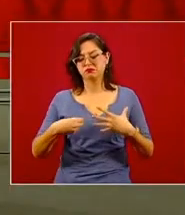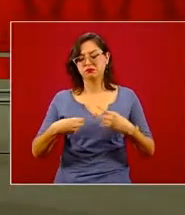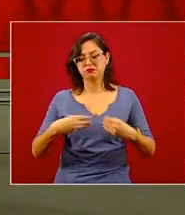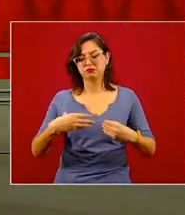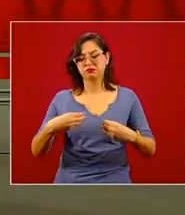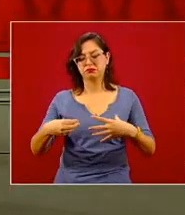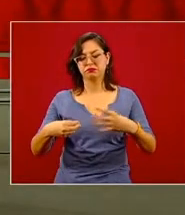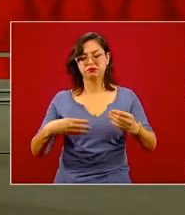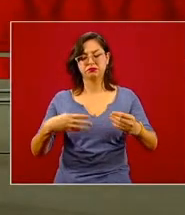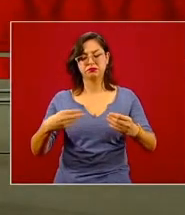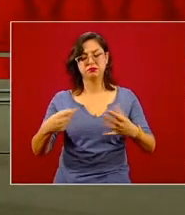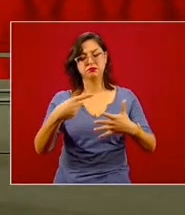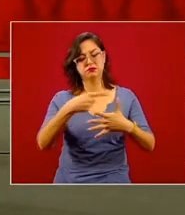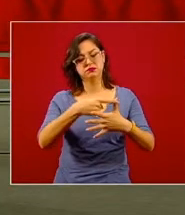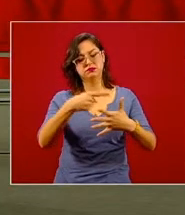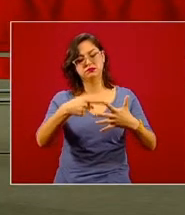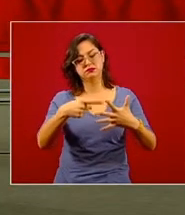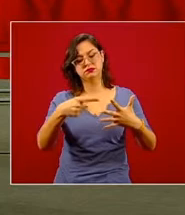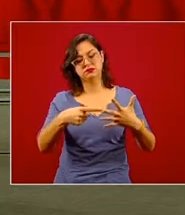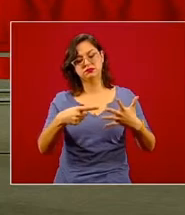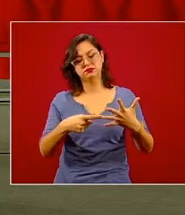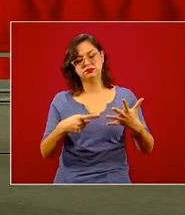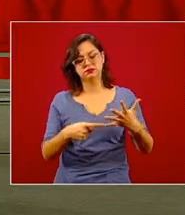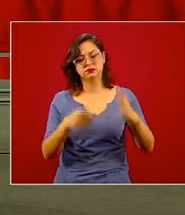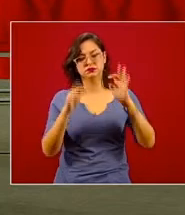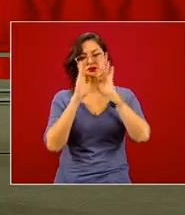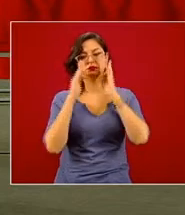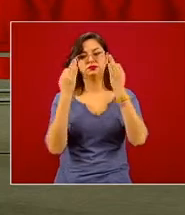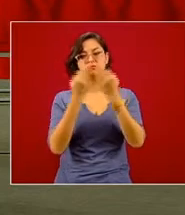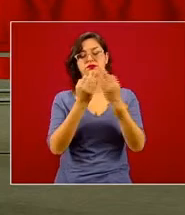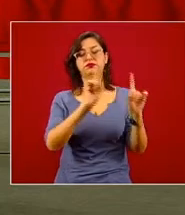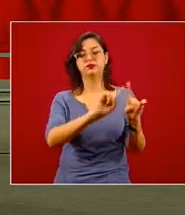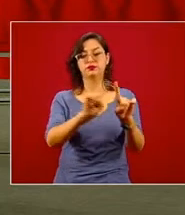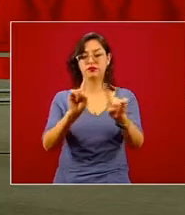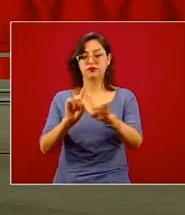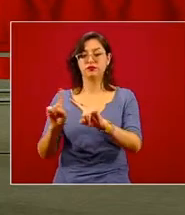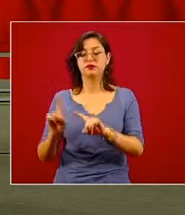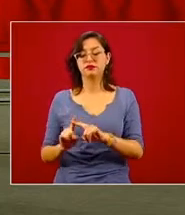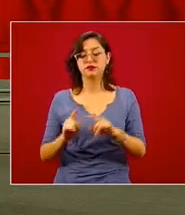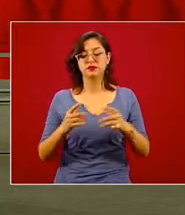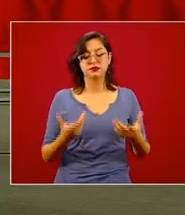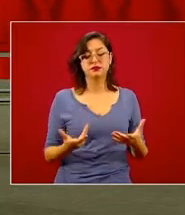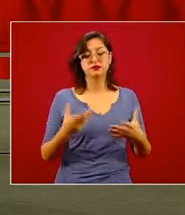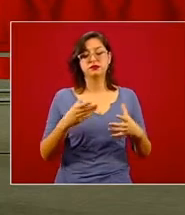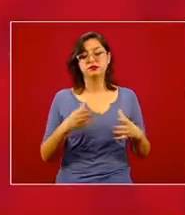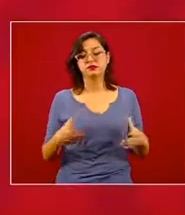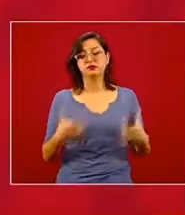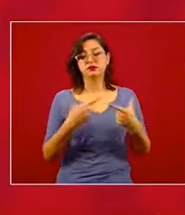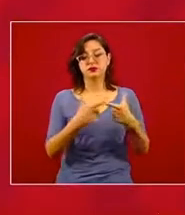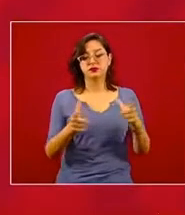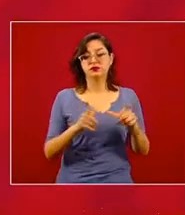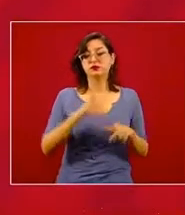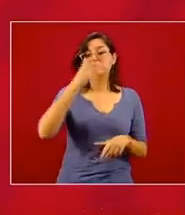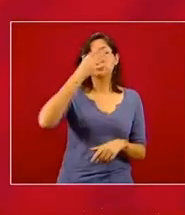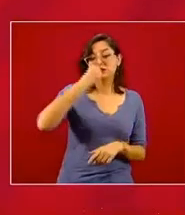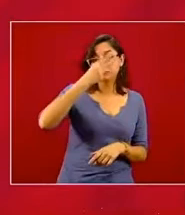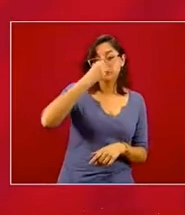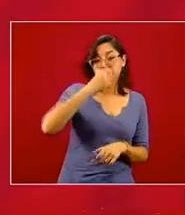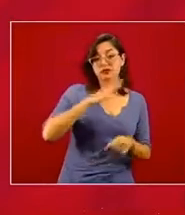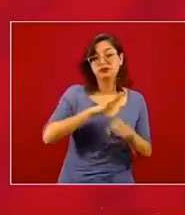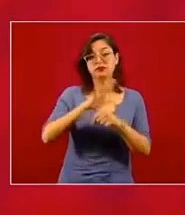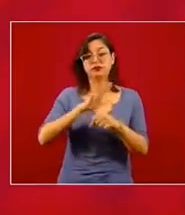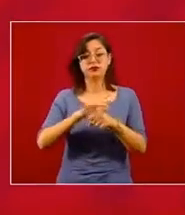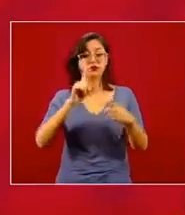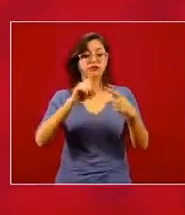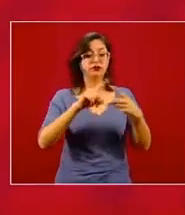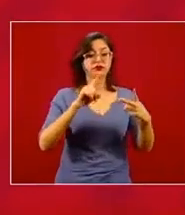out of the 5 ways of transmission that happen in epidemiologic sciences, specifically